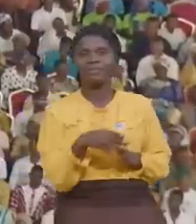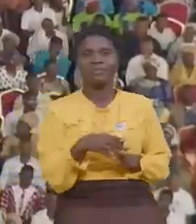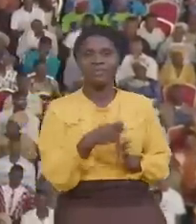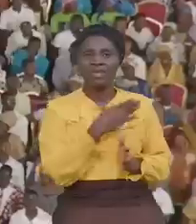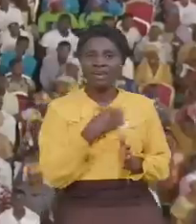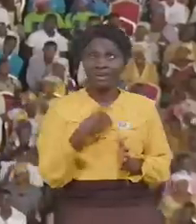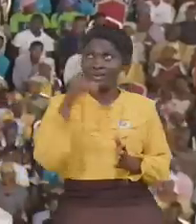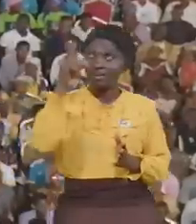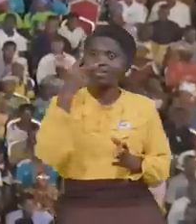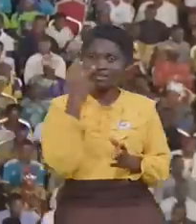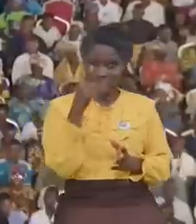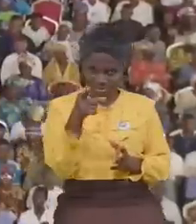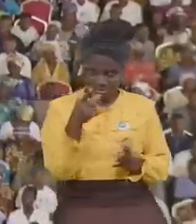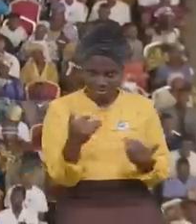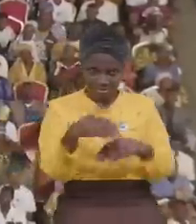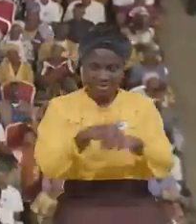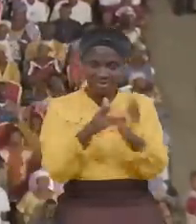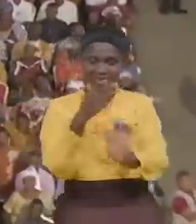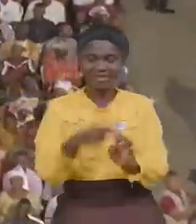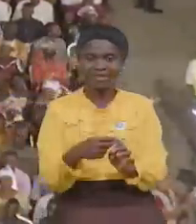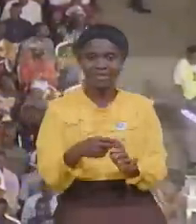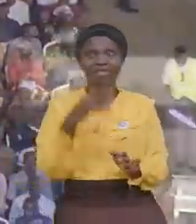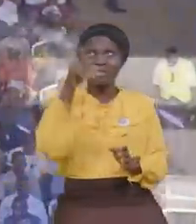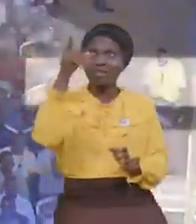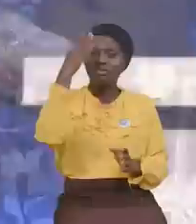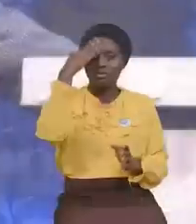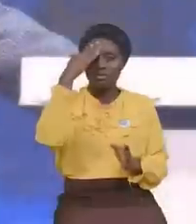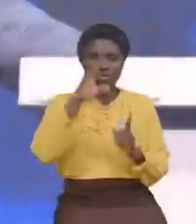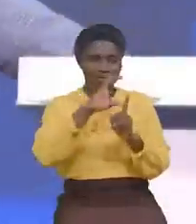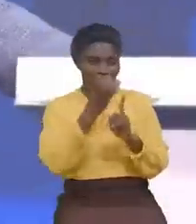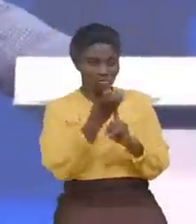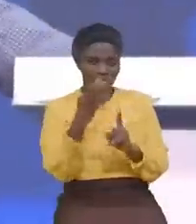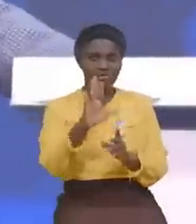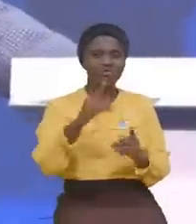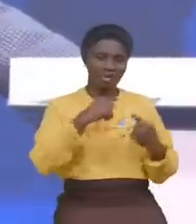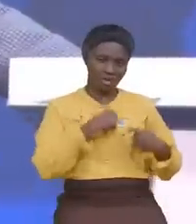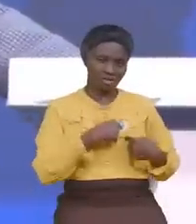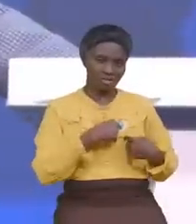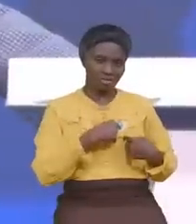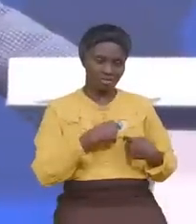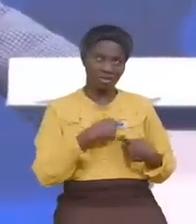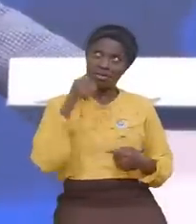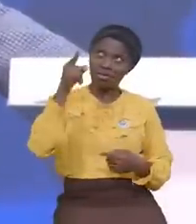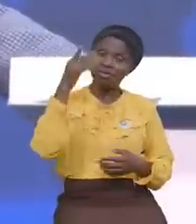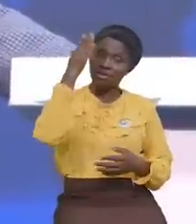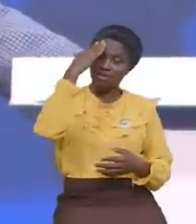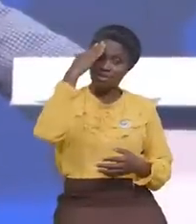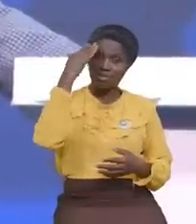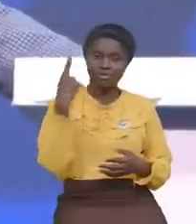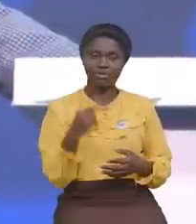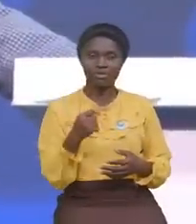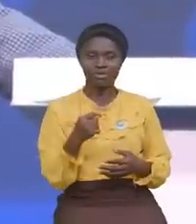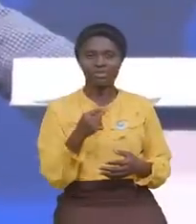tonight. He knows the condition of your heart. He knows the stays in your